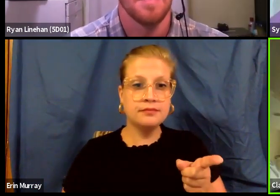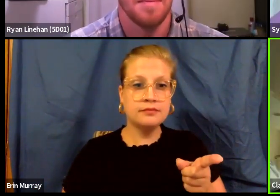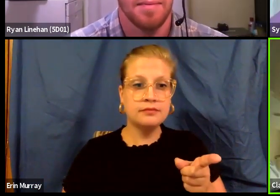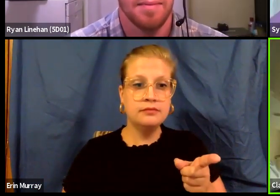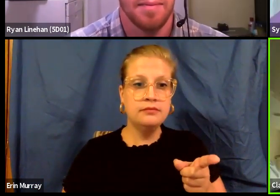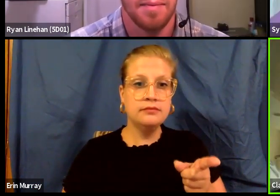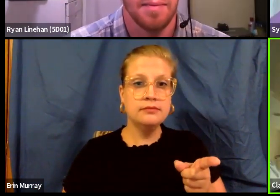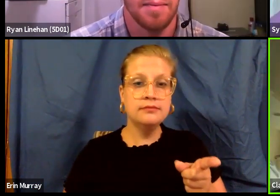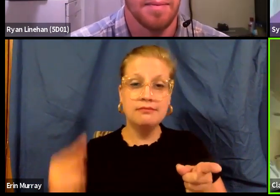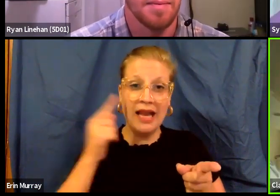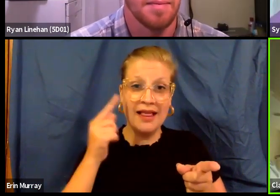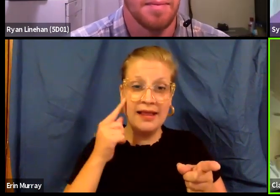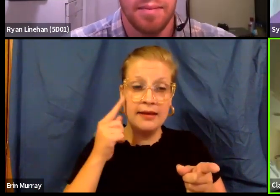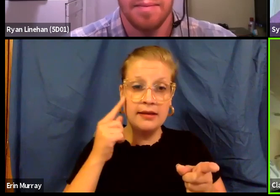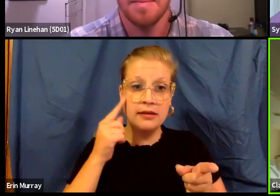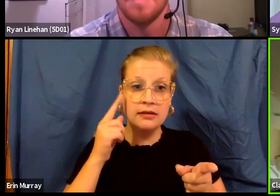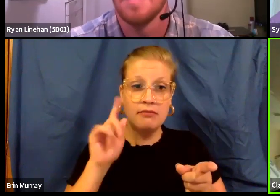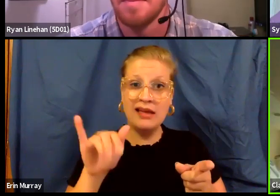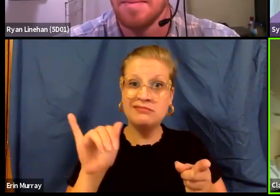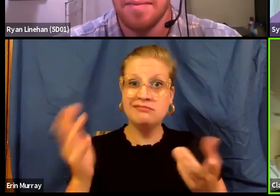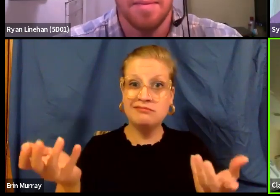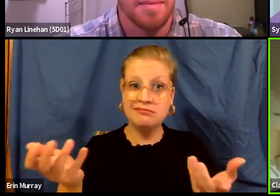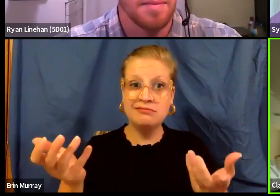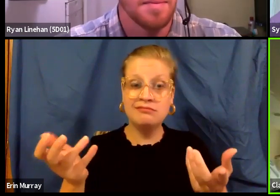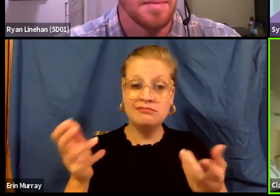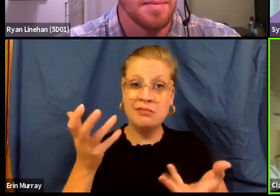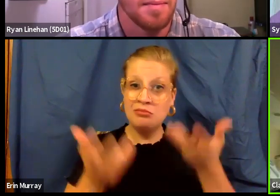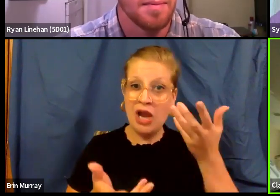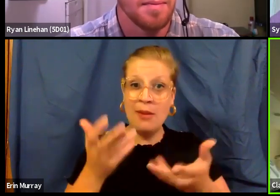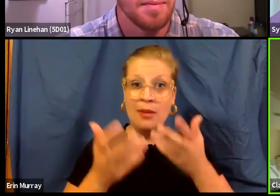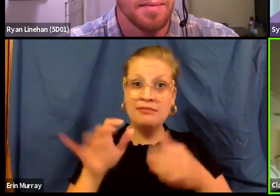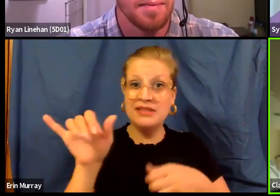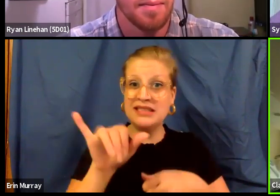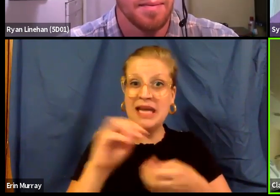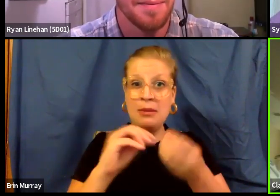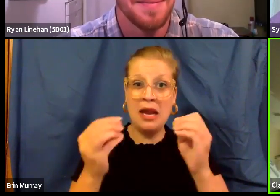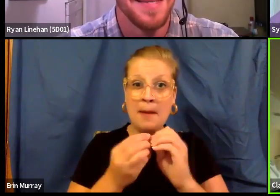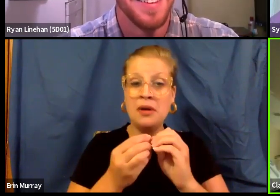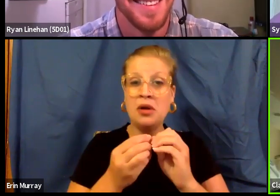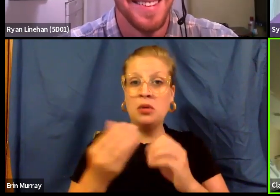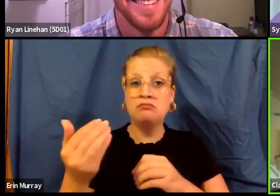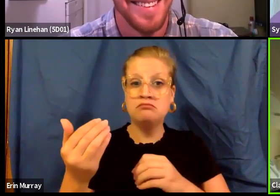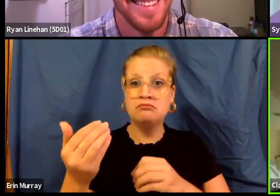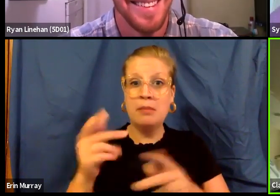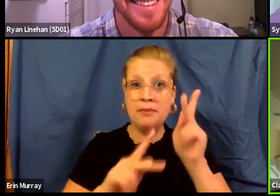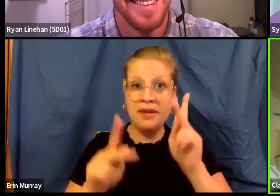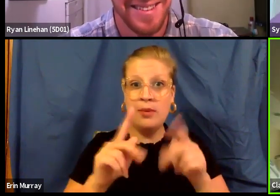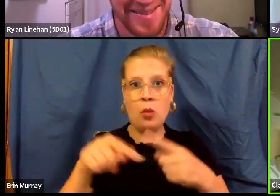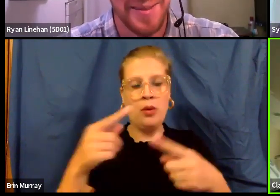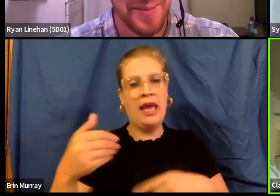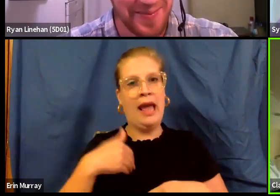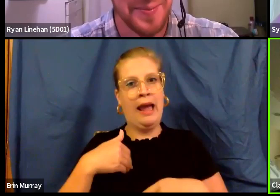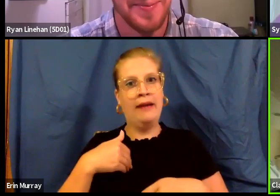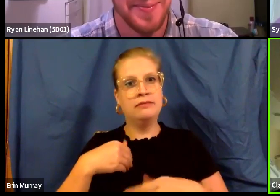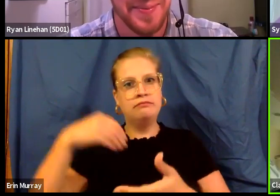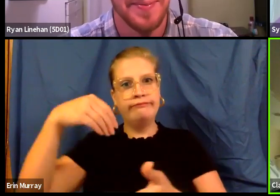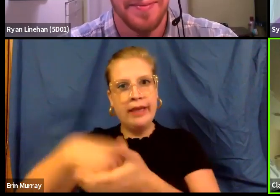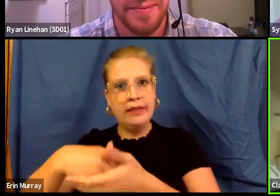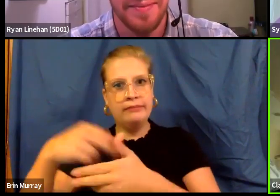and I think that's also meeting how we have, that's probably the same amount of people we have when we have the in-house meetings. So that's good.